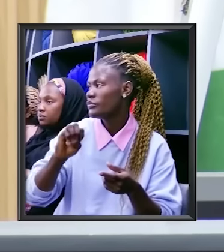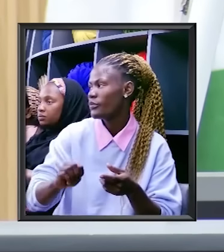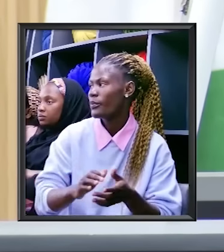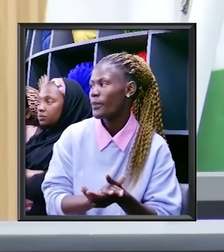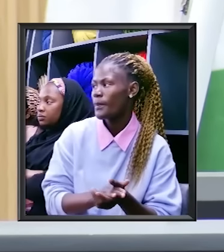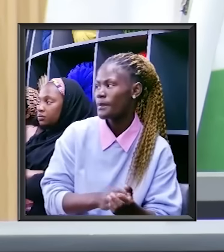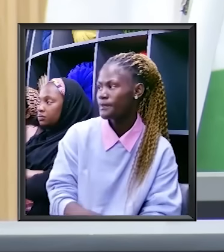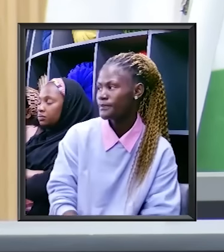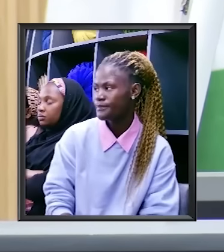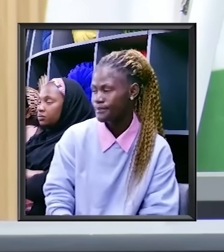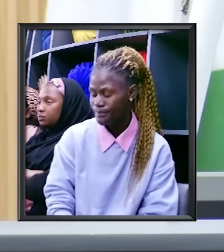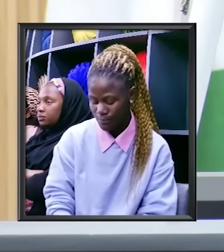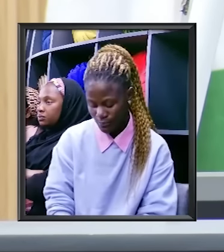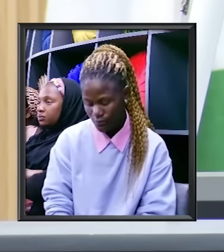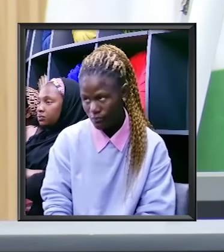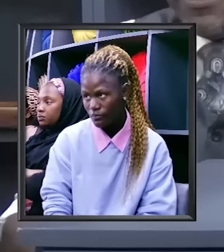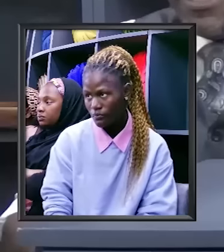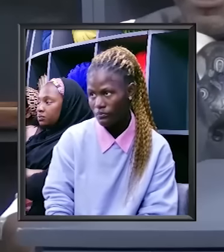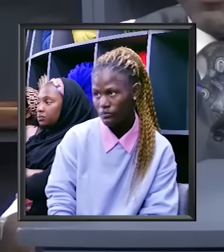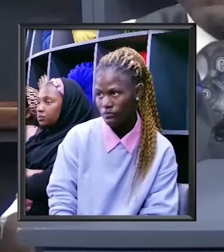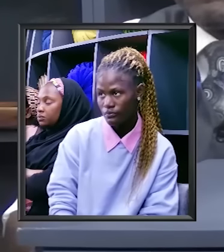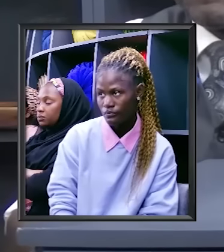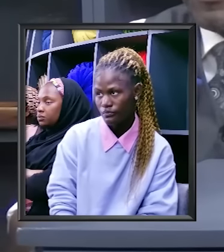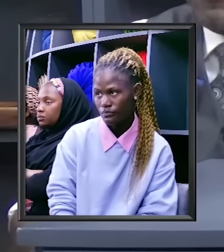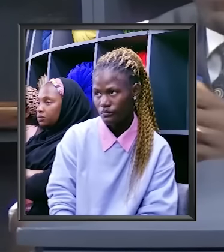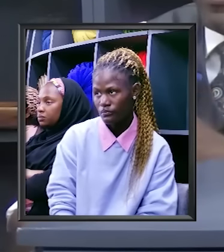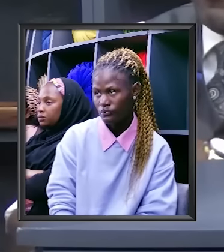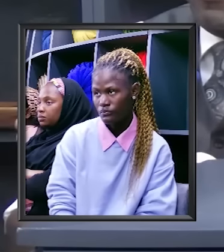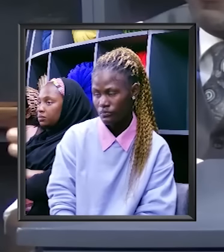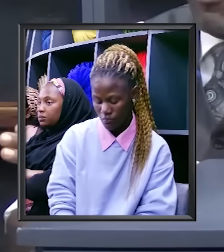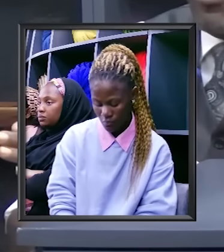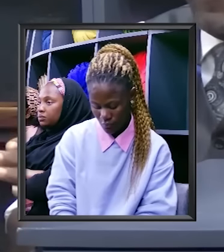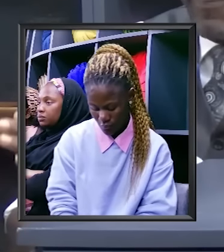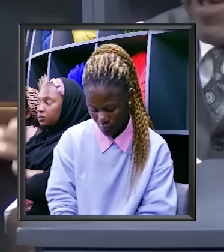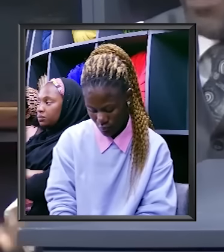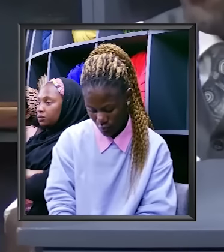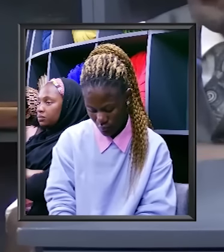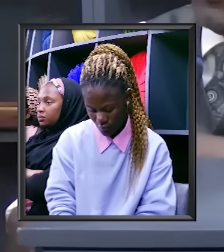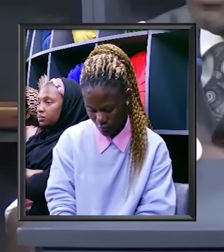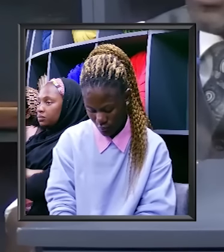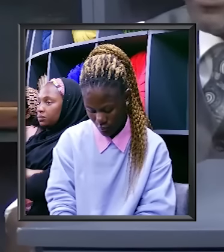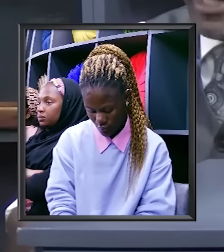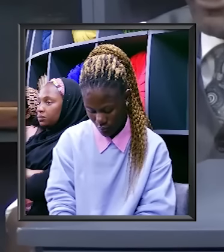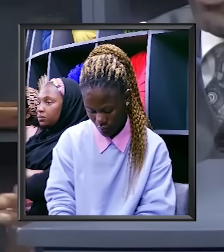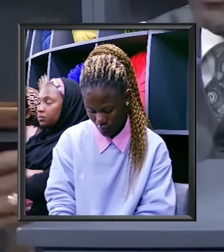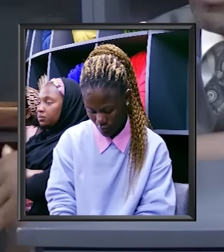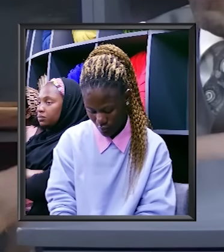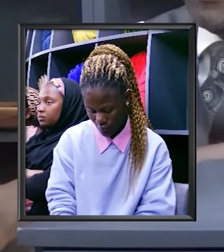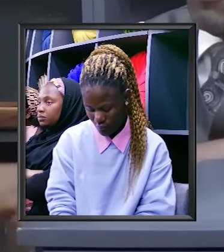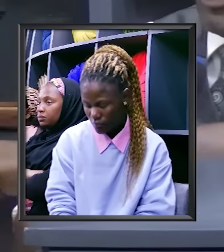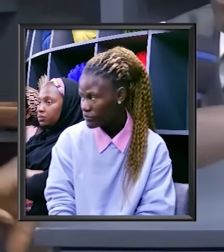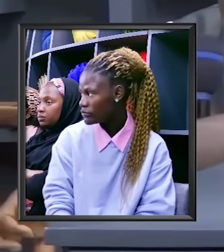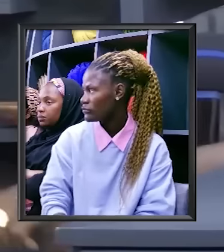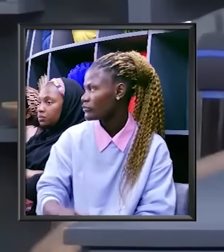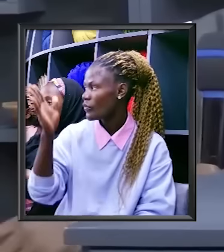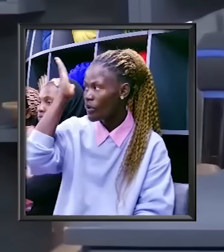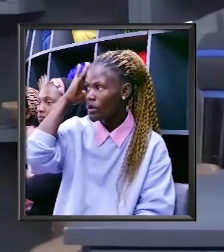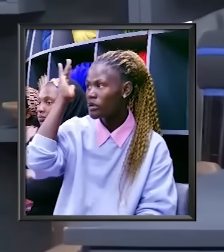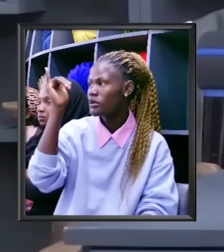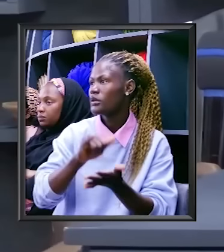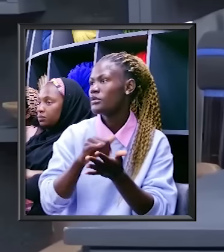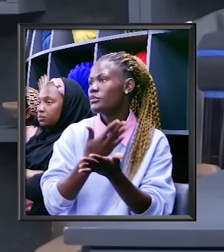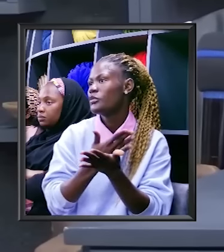I don't experience something. Sometimes about 3 years ago, my money for bank, I no go do any transaction. I just discover say money don't come out